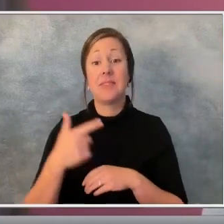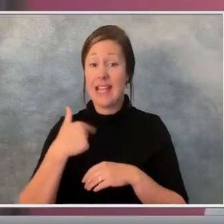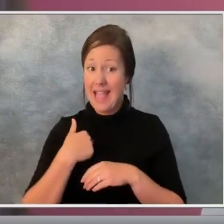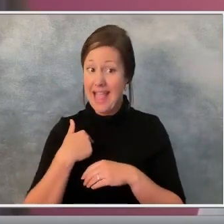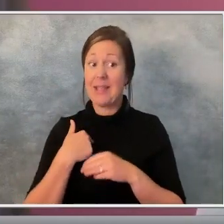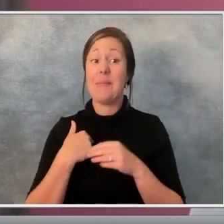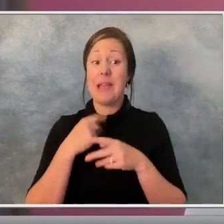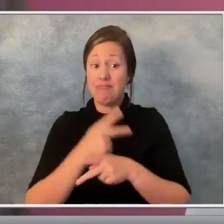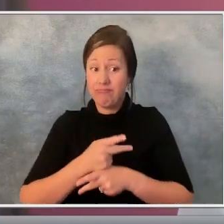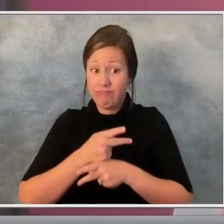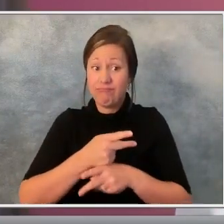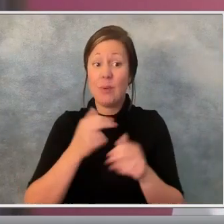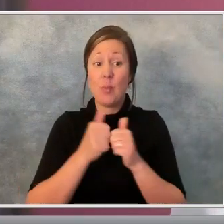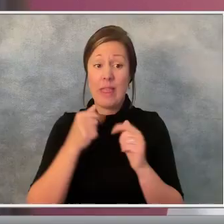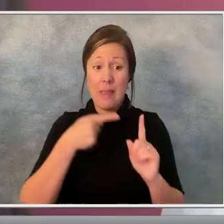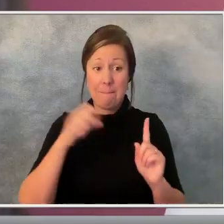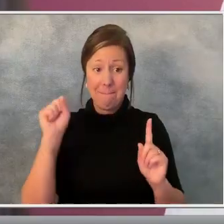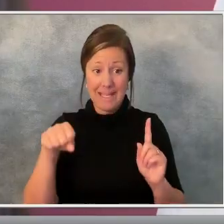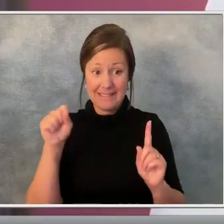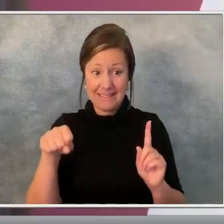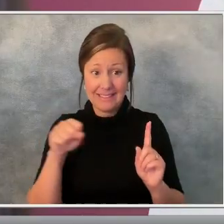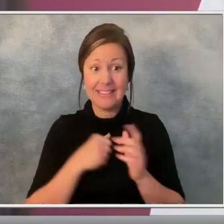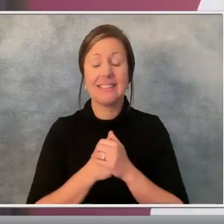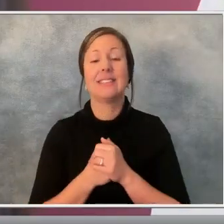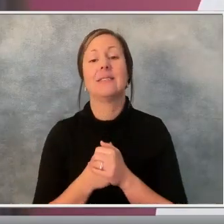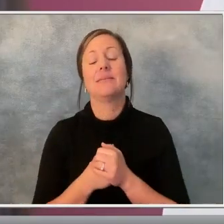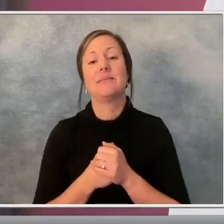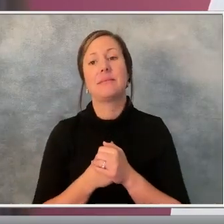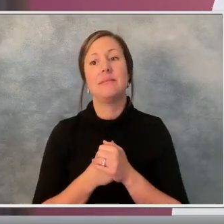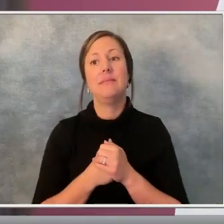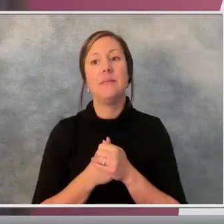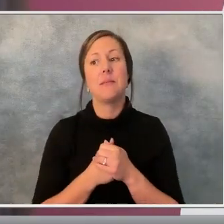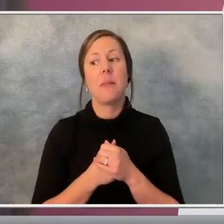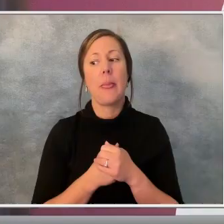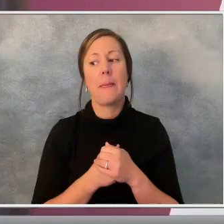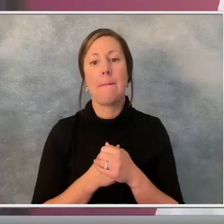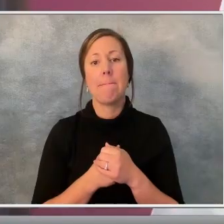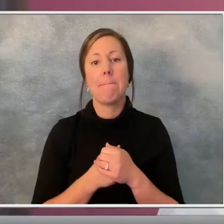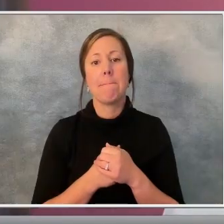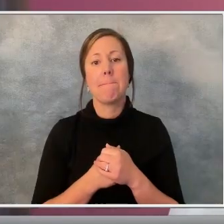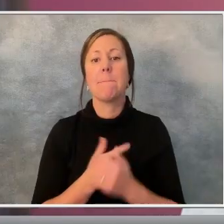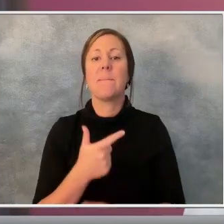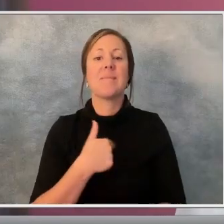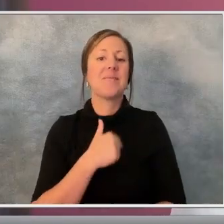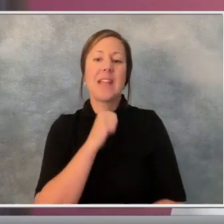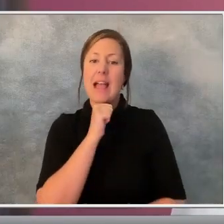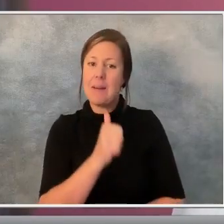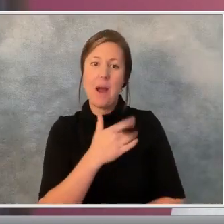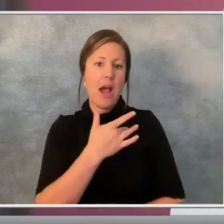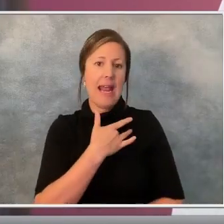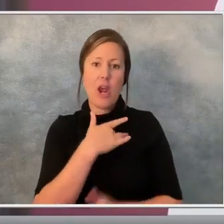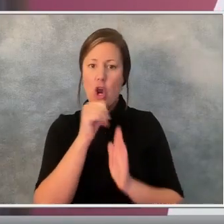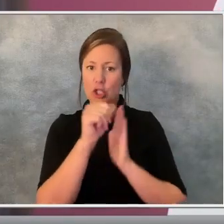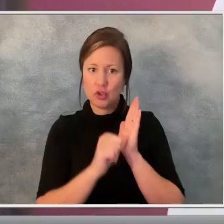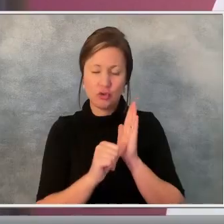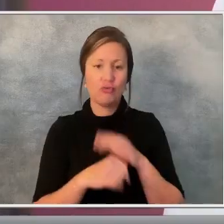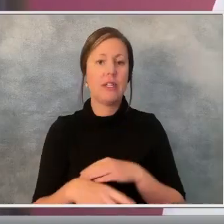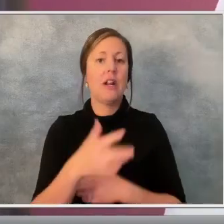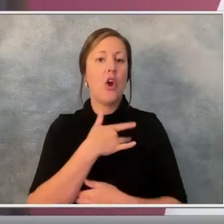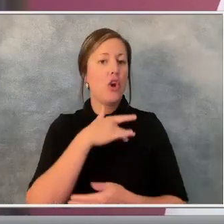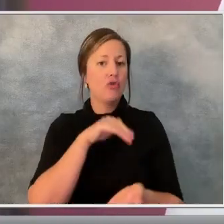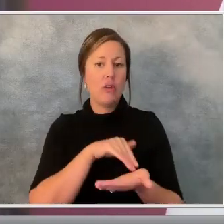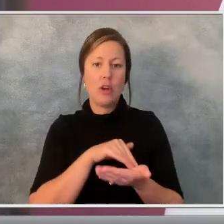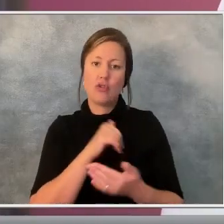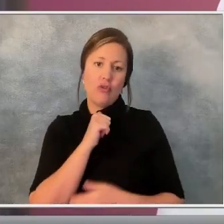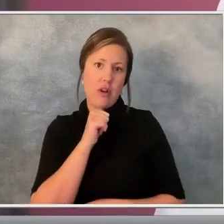with Eddie. Now, some of that's, you know, I'm not a cardiothoracic surgeon or a cardiologist or a transplant surgeon. And so,